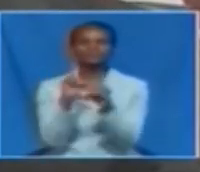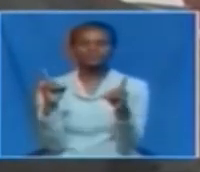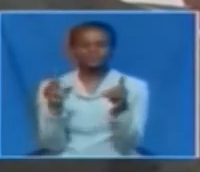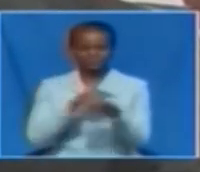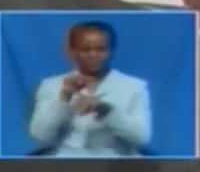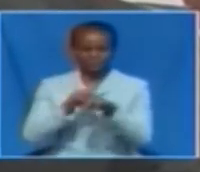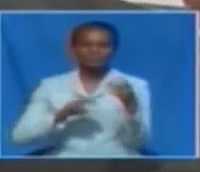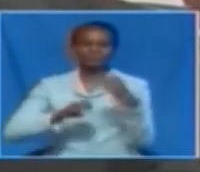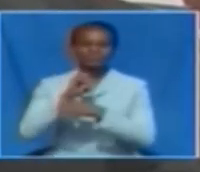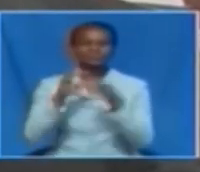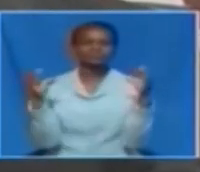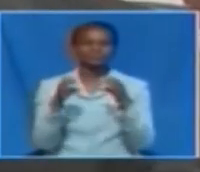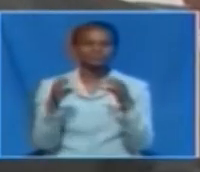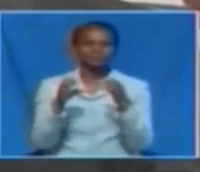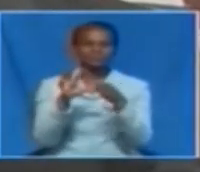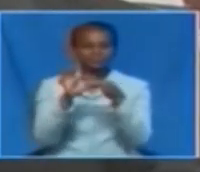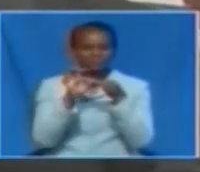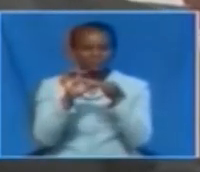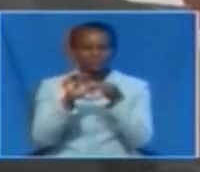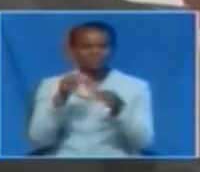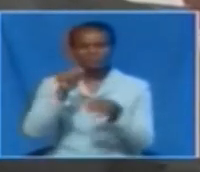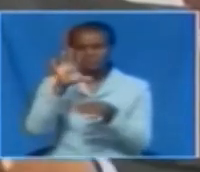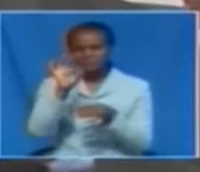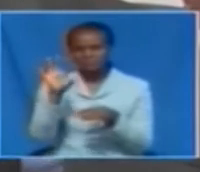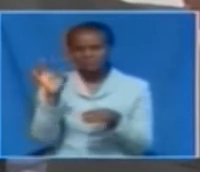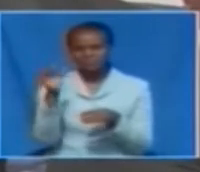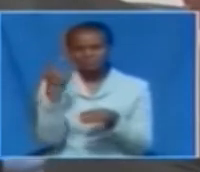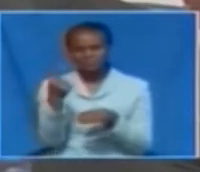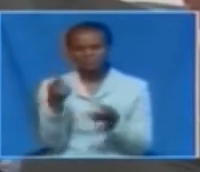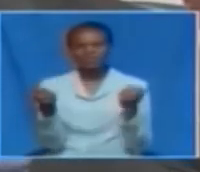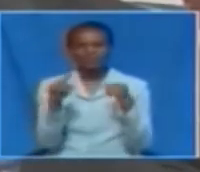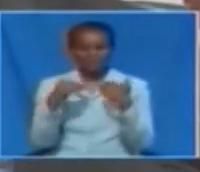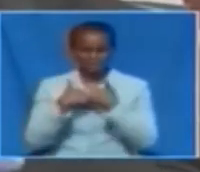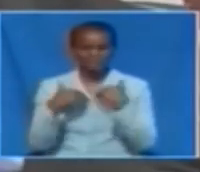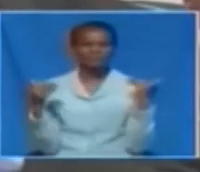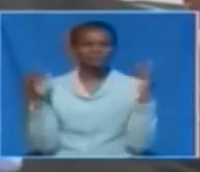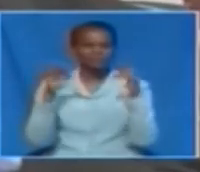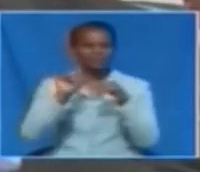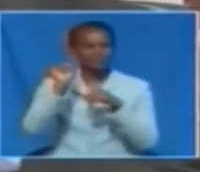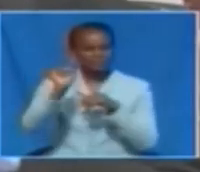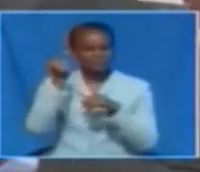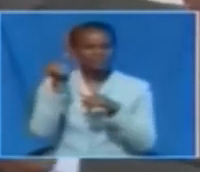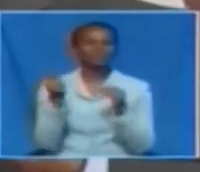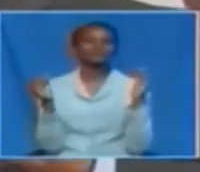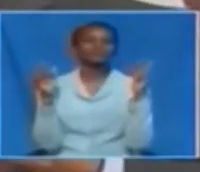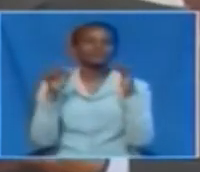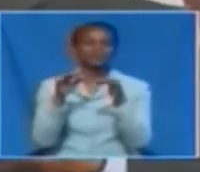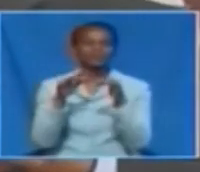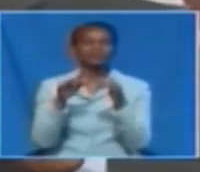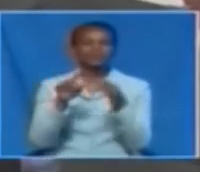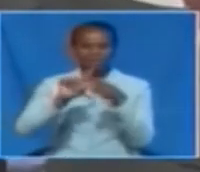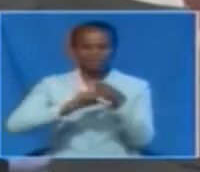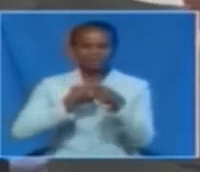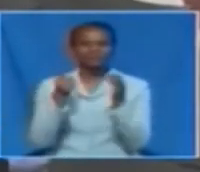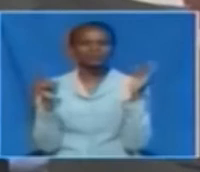National Executive Committee in 1991, when they had the first convention, the next